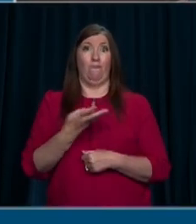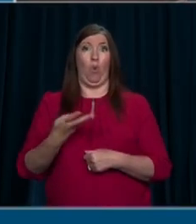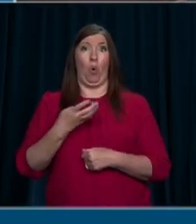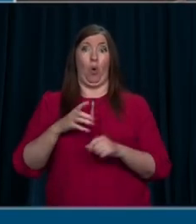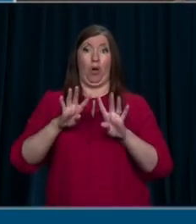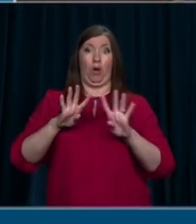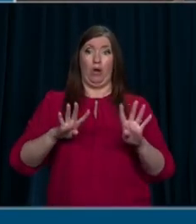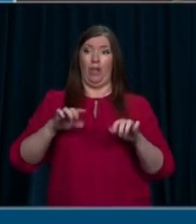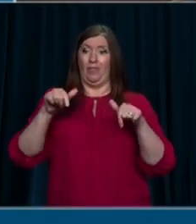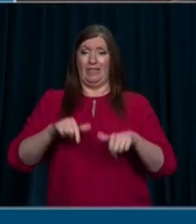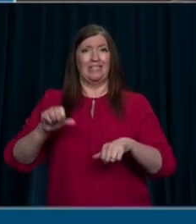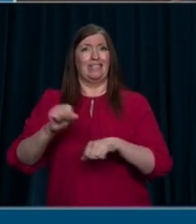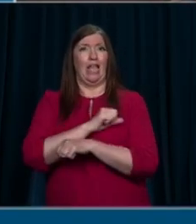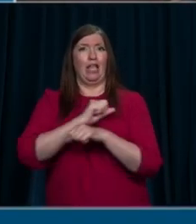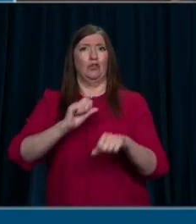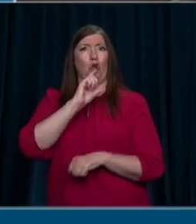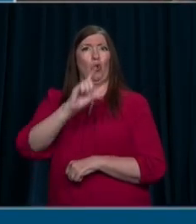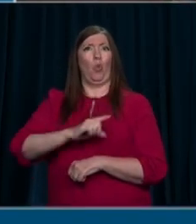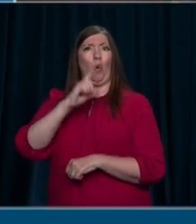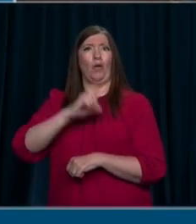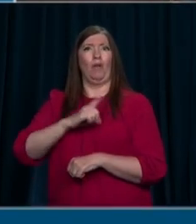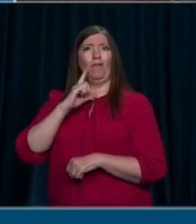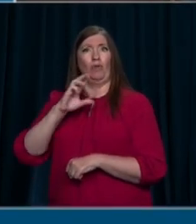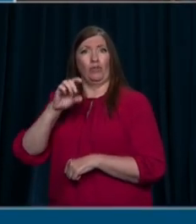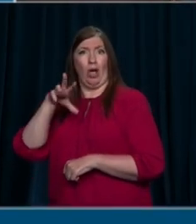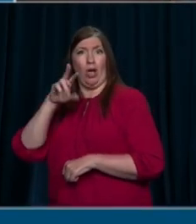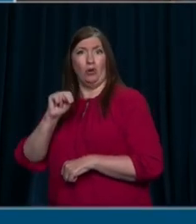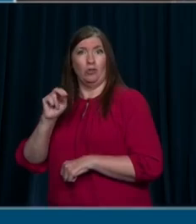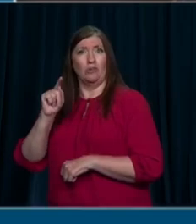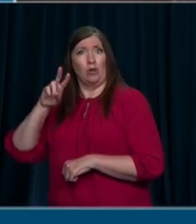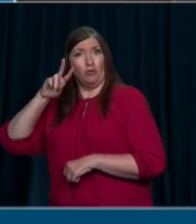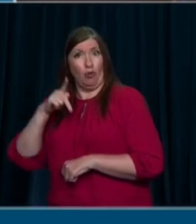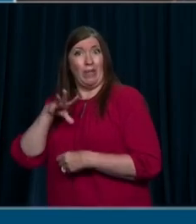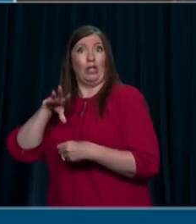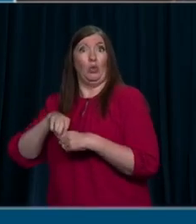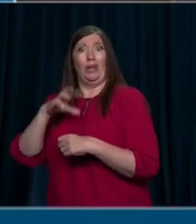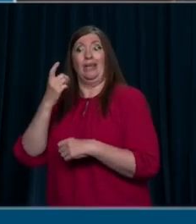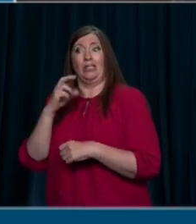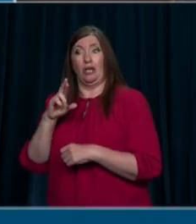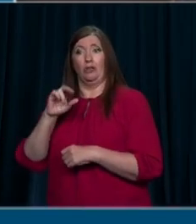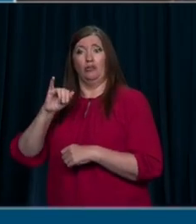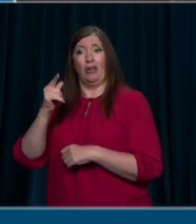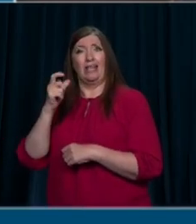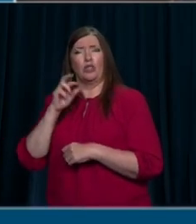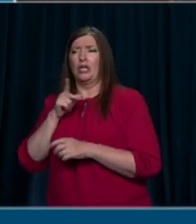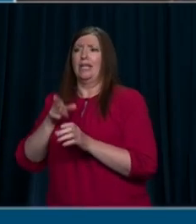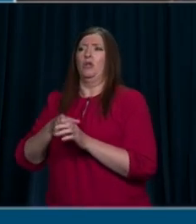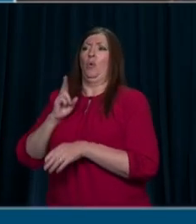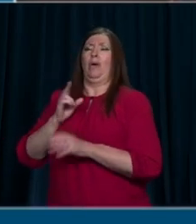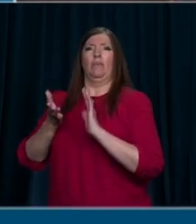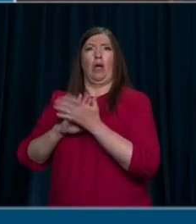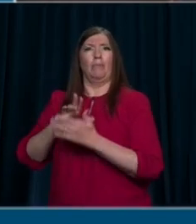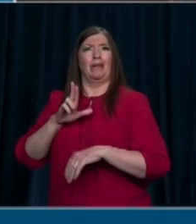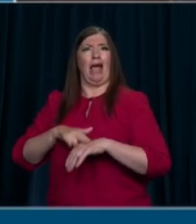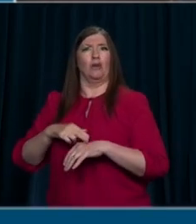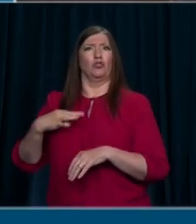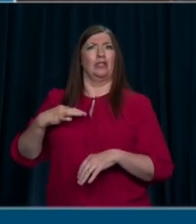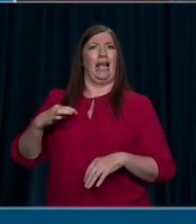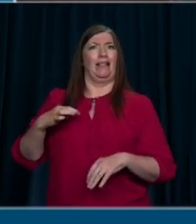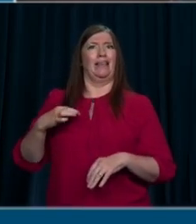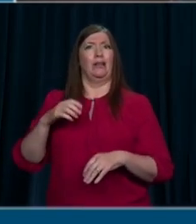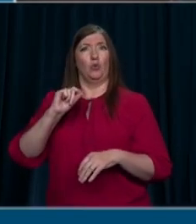are loyal to Donald Trump, including Dr. Jasser down there, who quit being a national delegate in 2016 because he